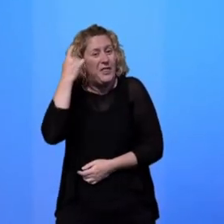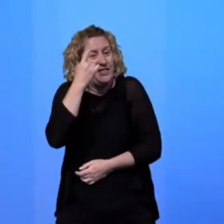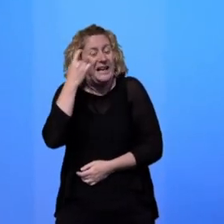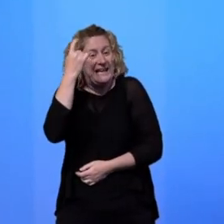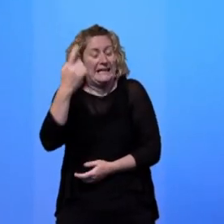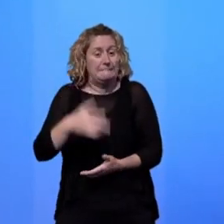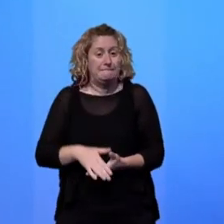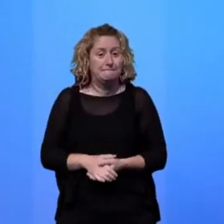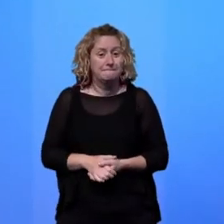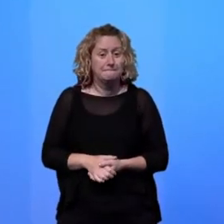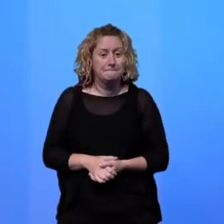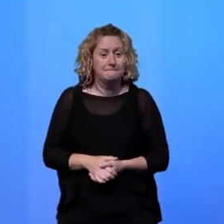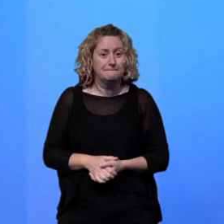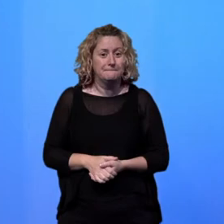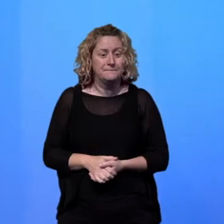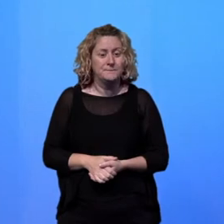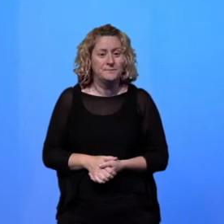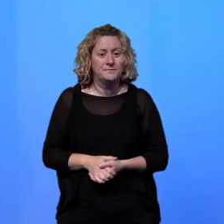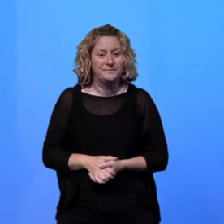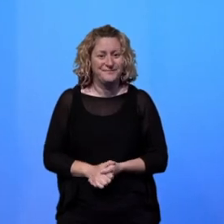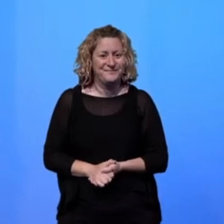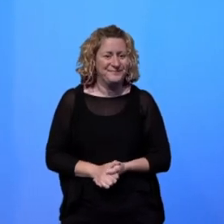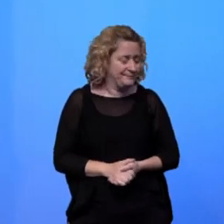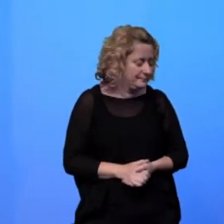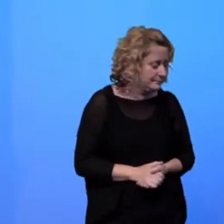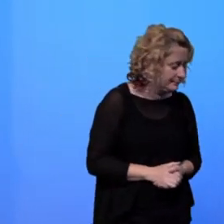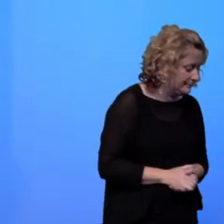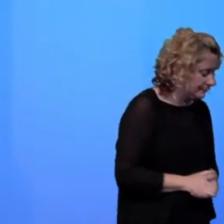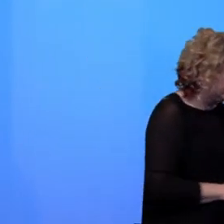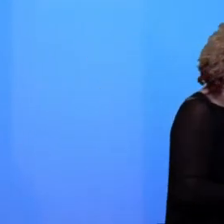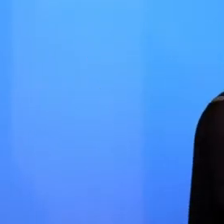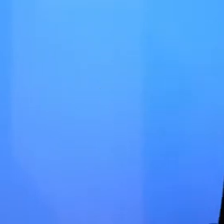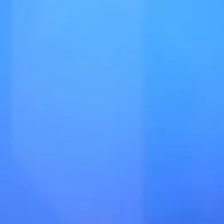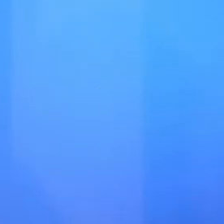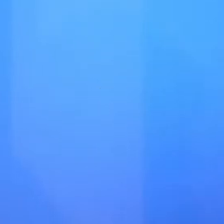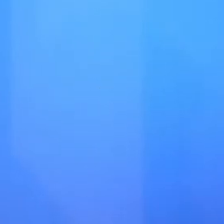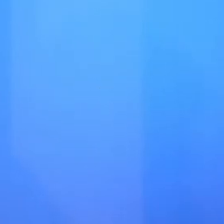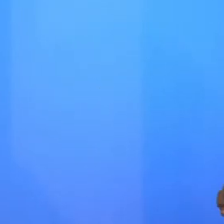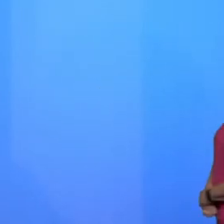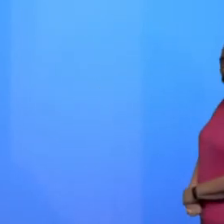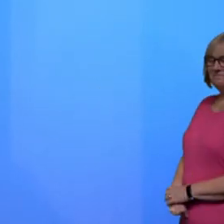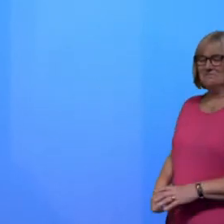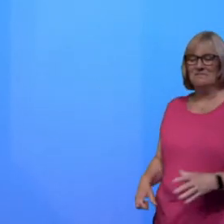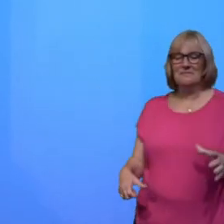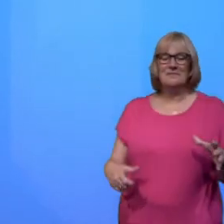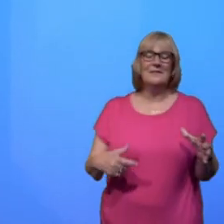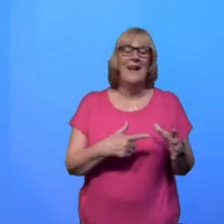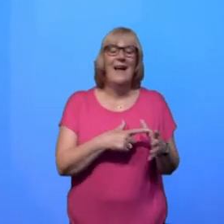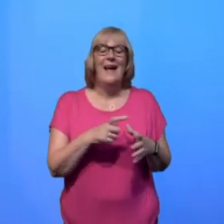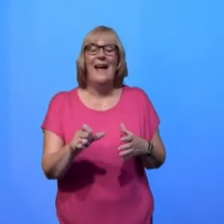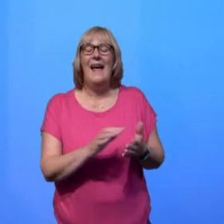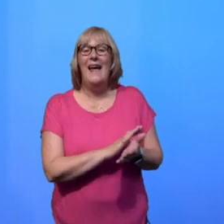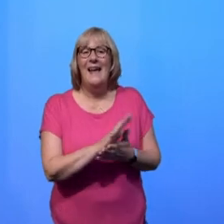head? Well, Achan is deciding whether to bluff God about his sin. Is he going to bluff